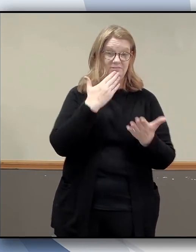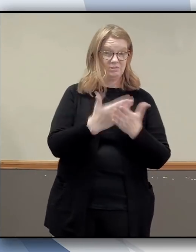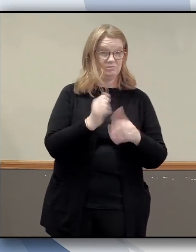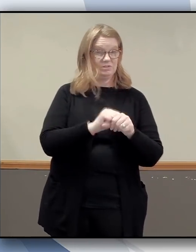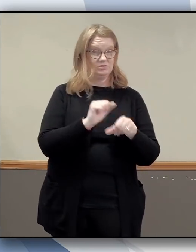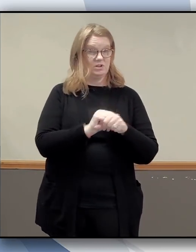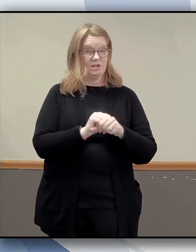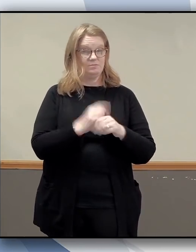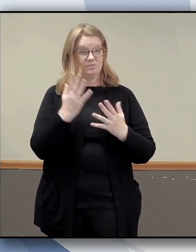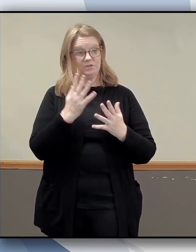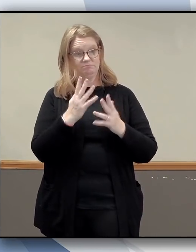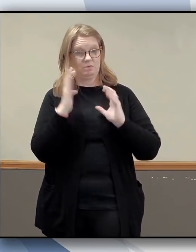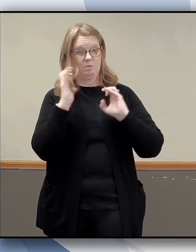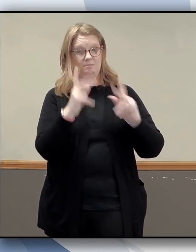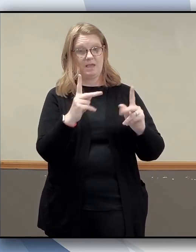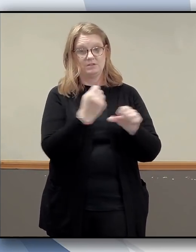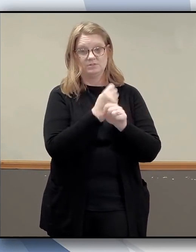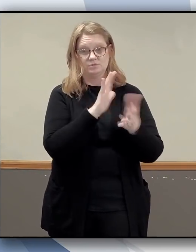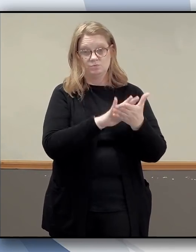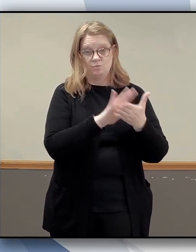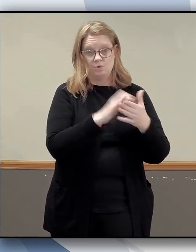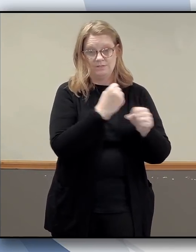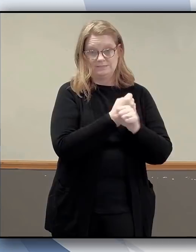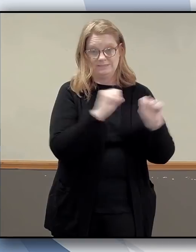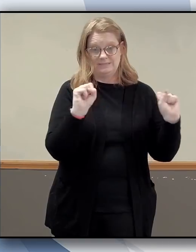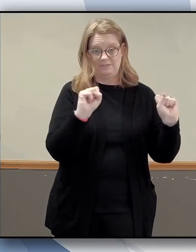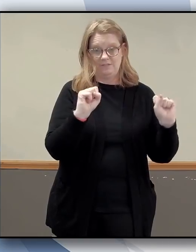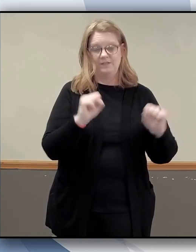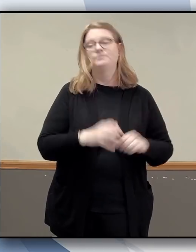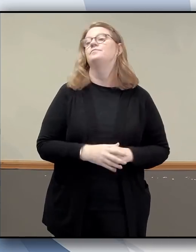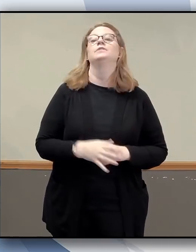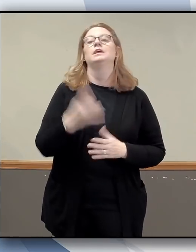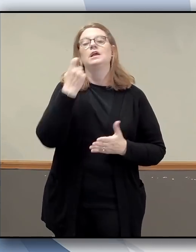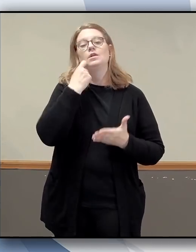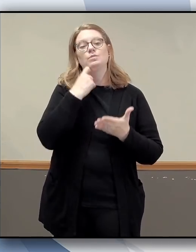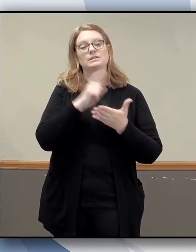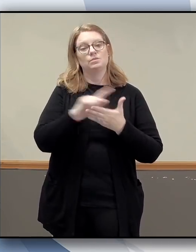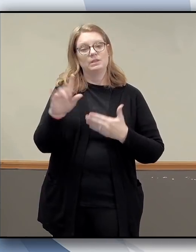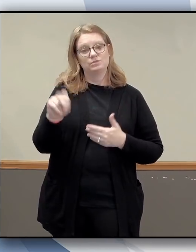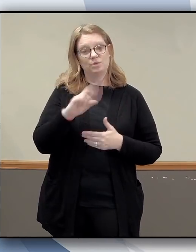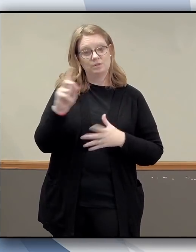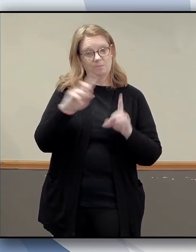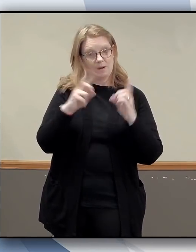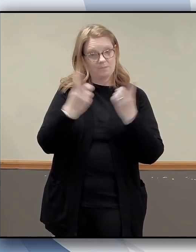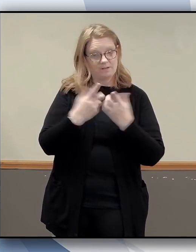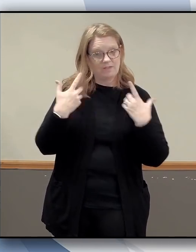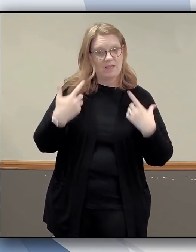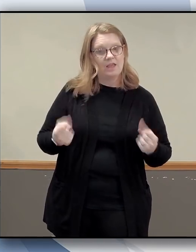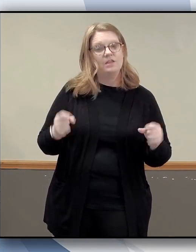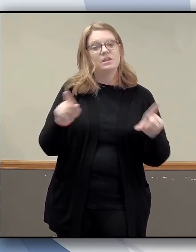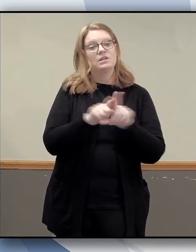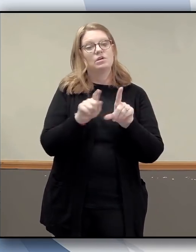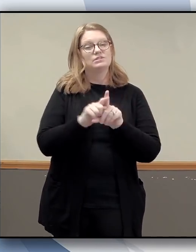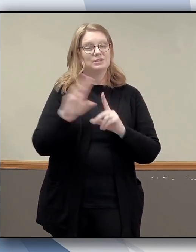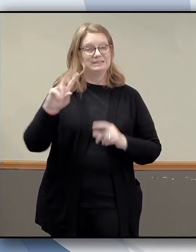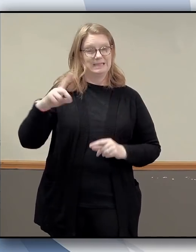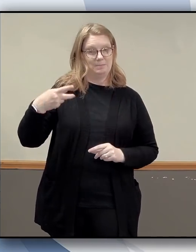to school. So again, in recent weeks, the North Dakota Department of Health, in partnership with the Department of Public